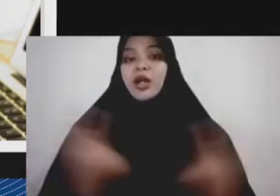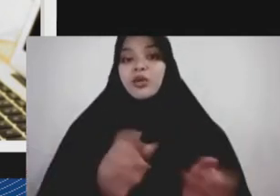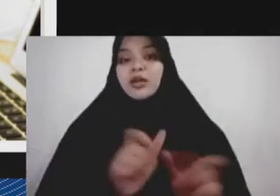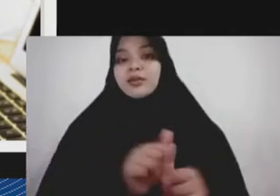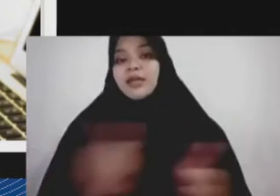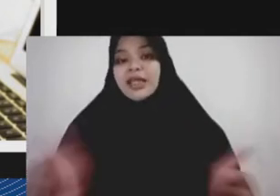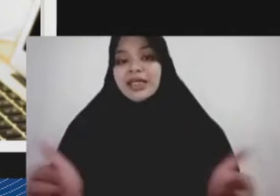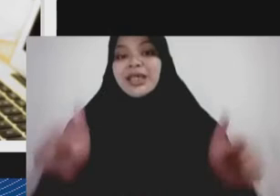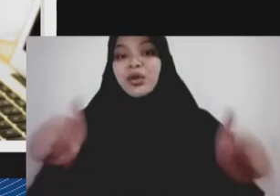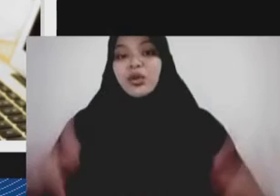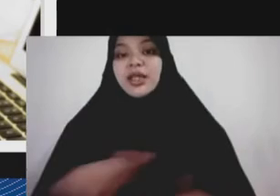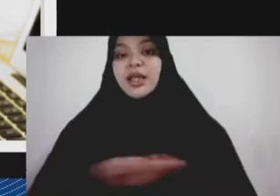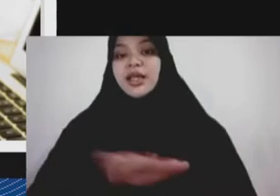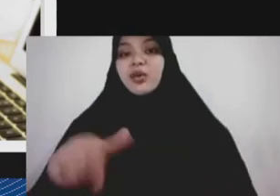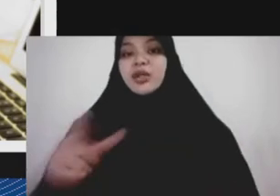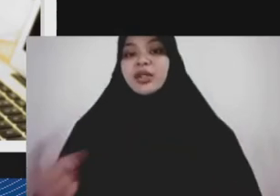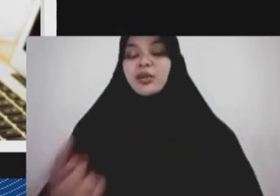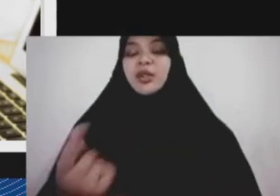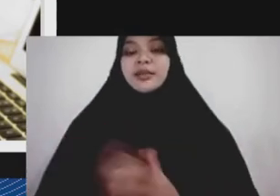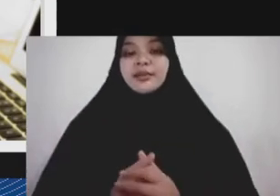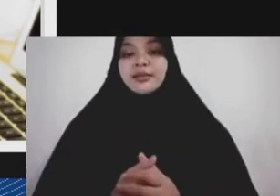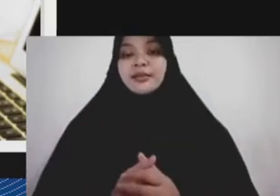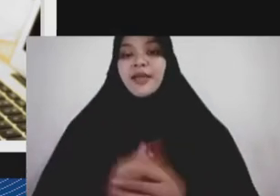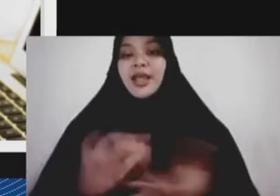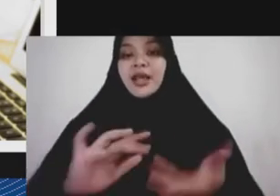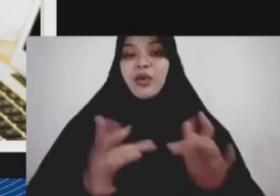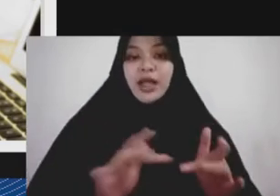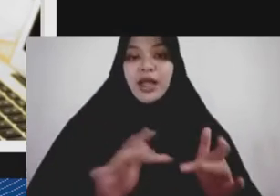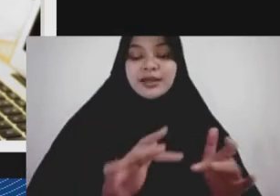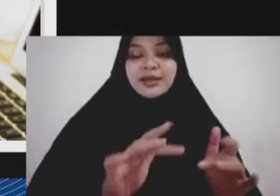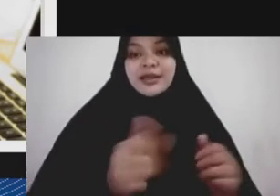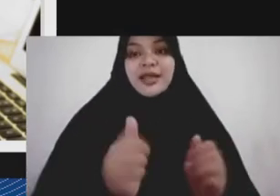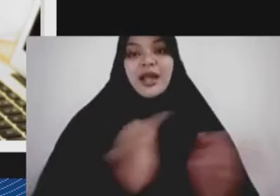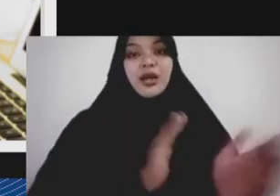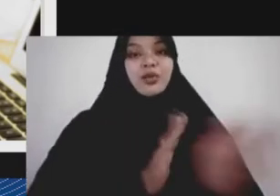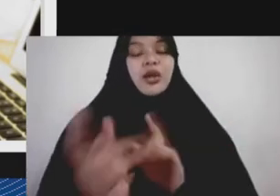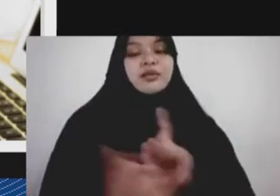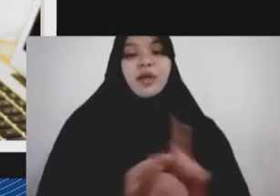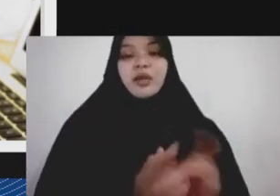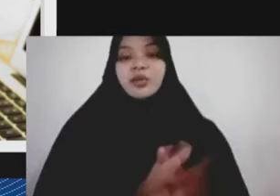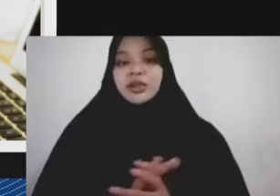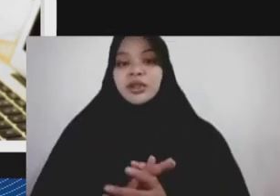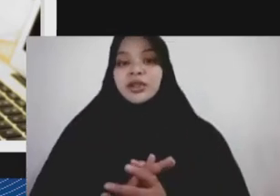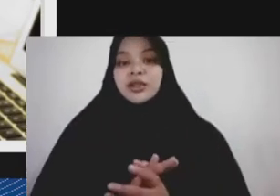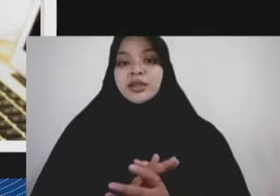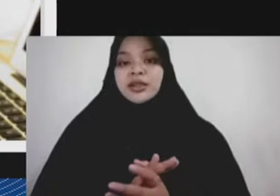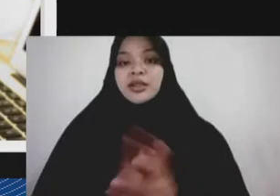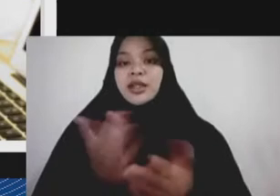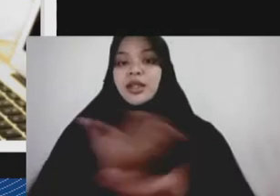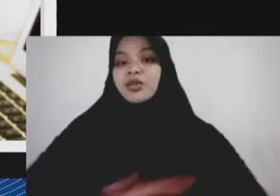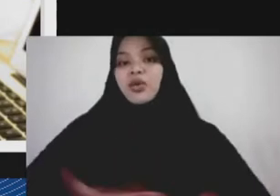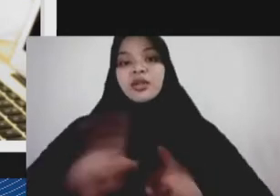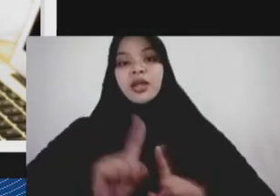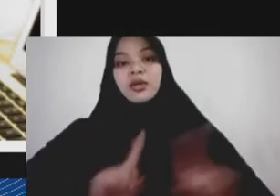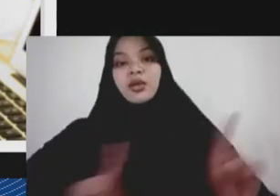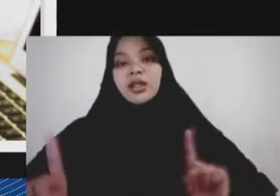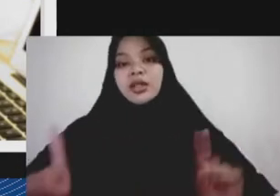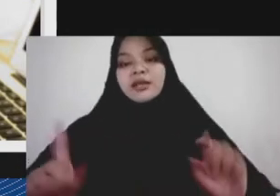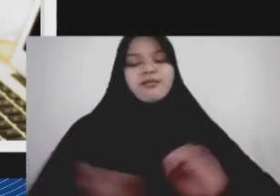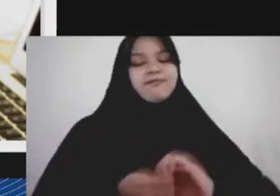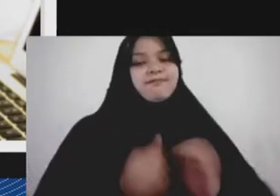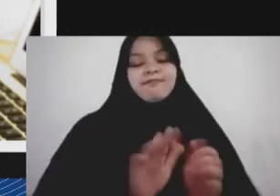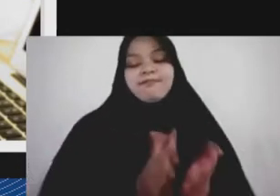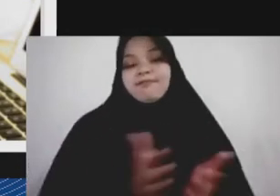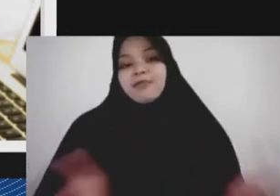hearings that can happen both online and offline using our social distancing measures.